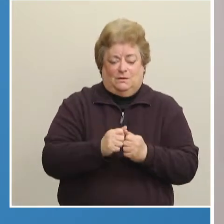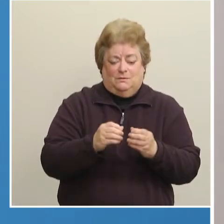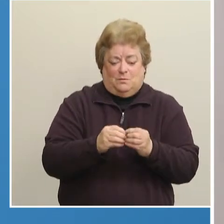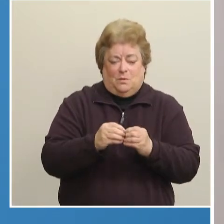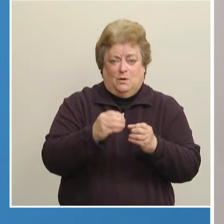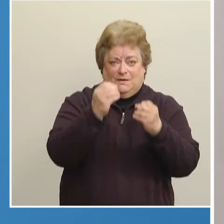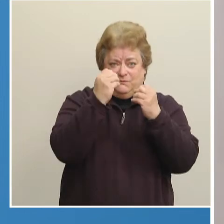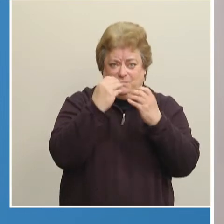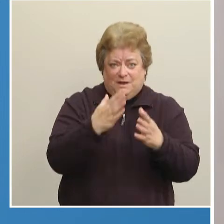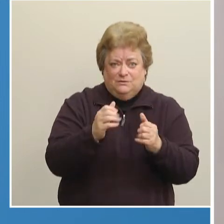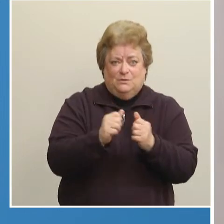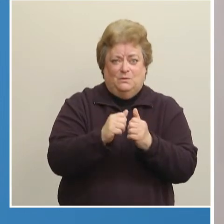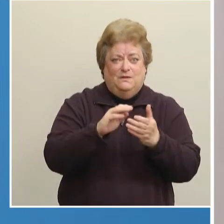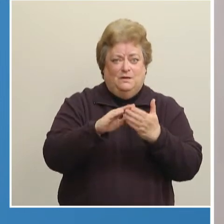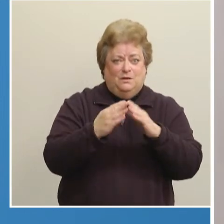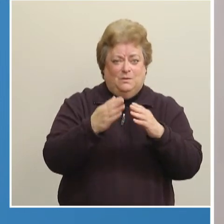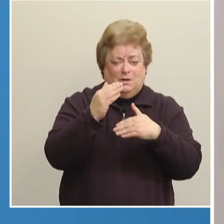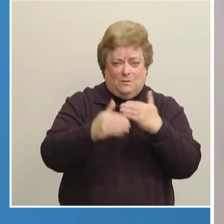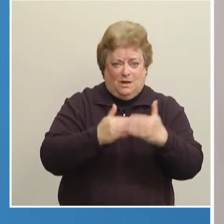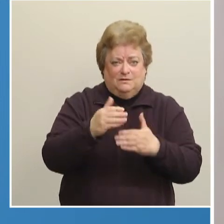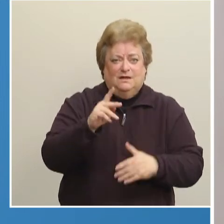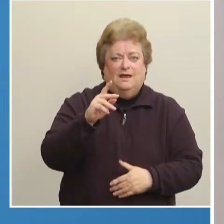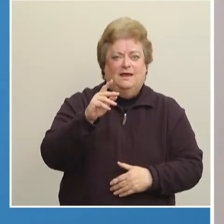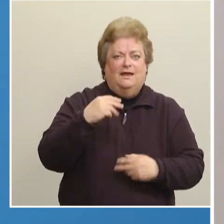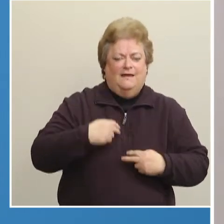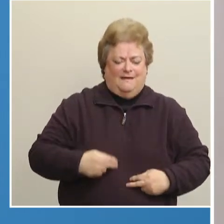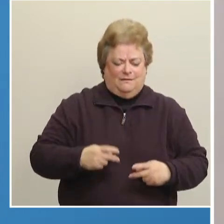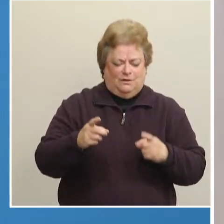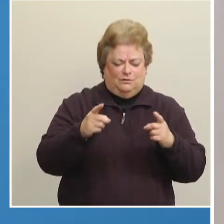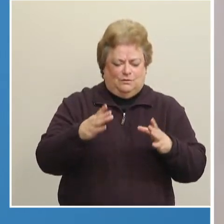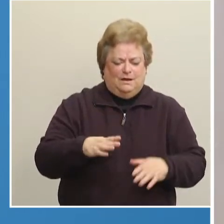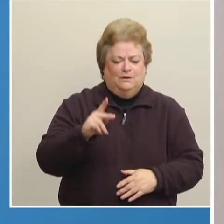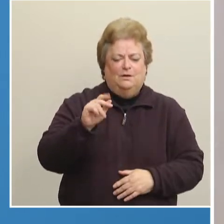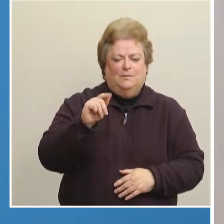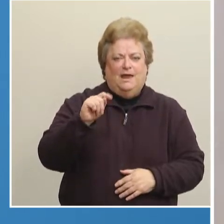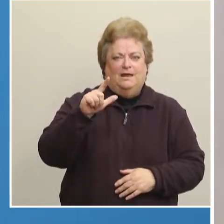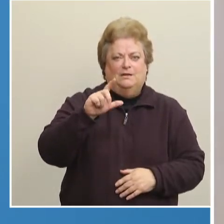on our community's progress is Health Director Pat Lopez.